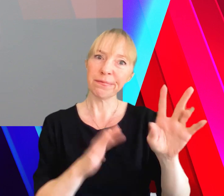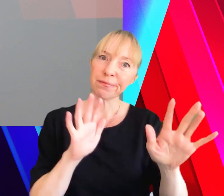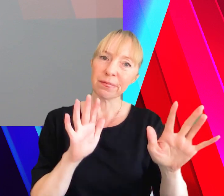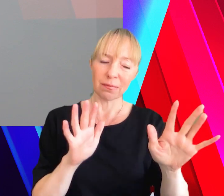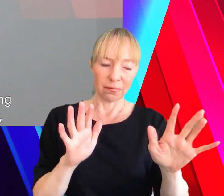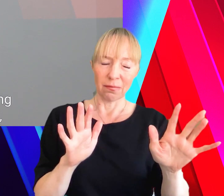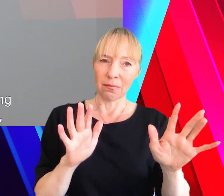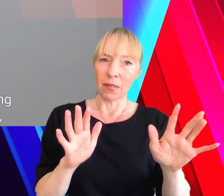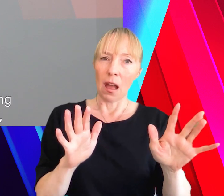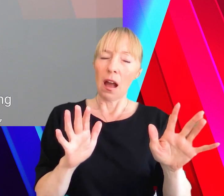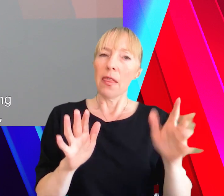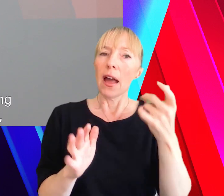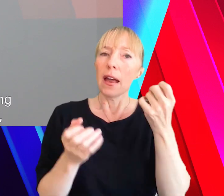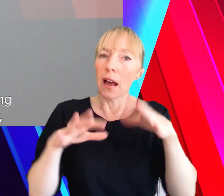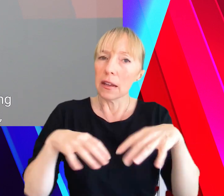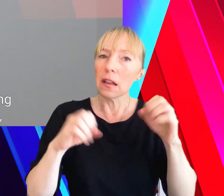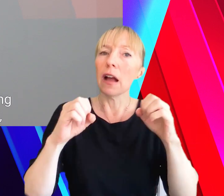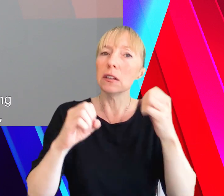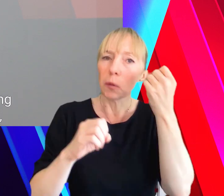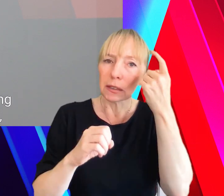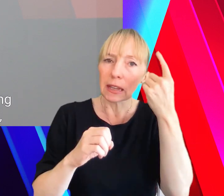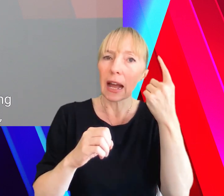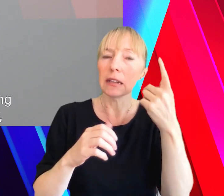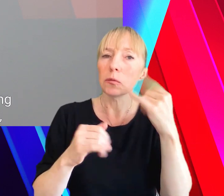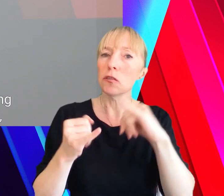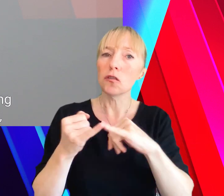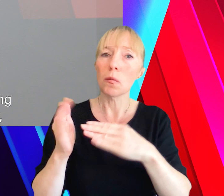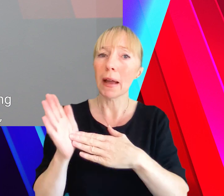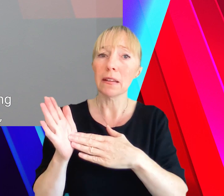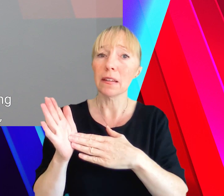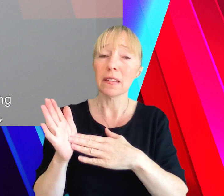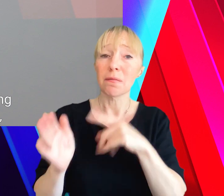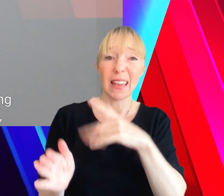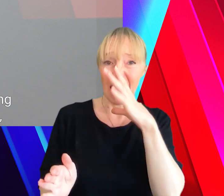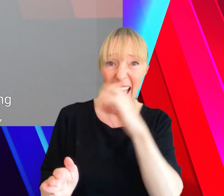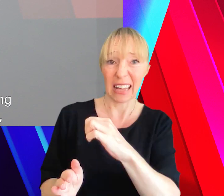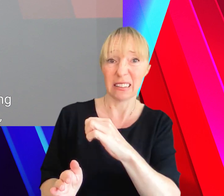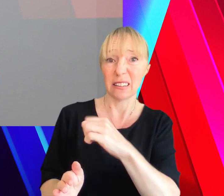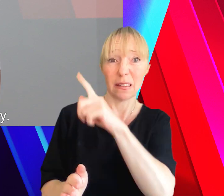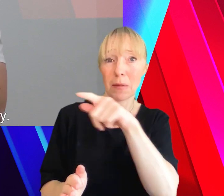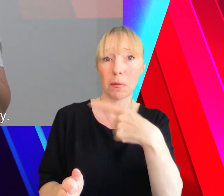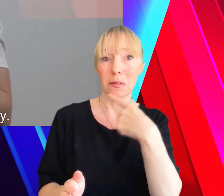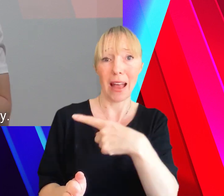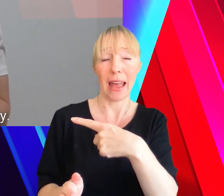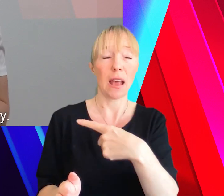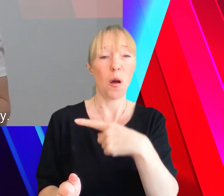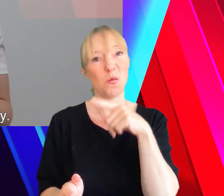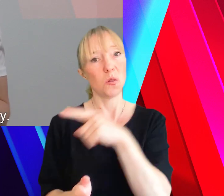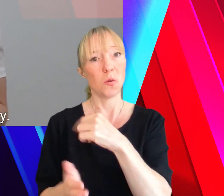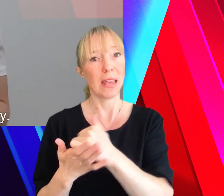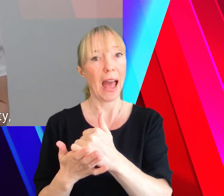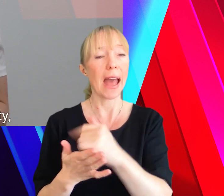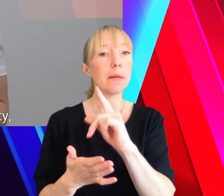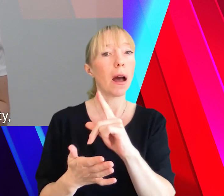through them. And I think I came to this like understanding that even with Shawn Mendes is like, okay, he hates that people